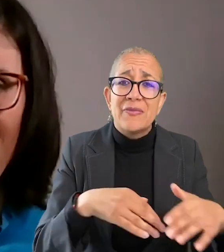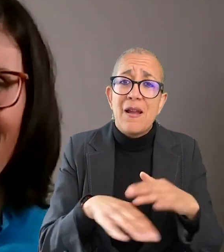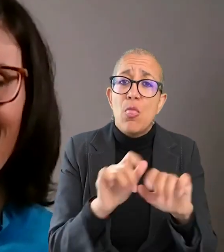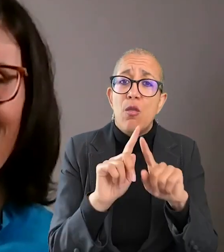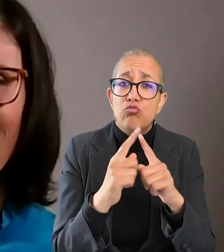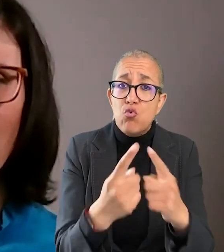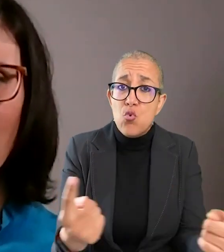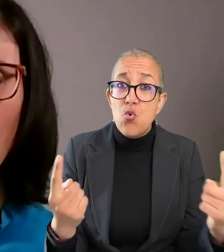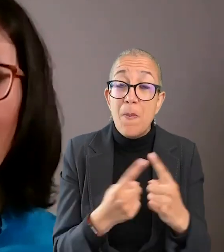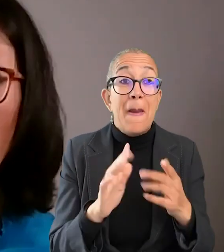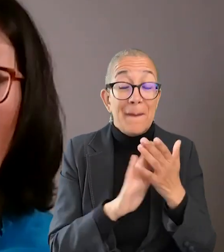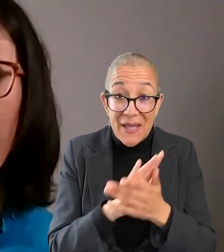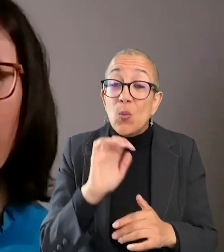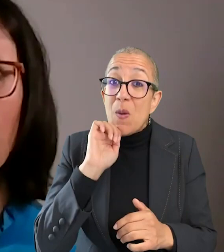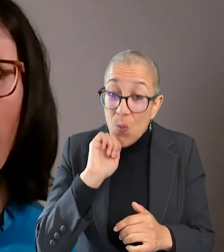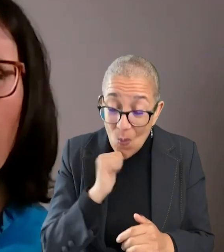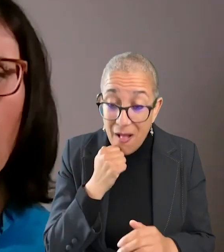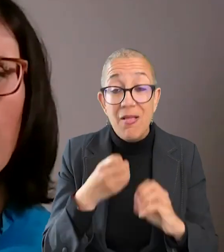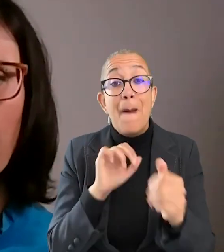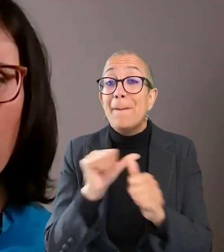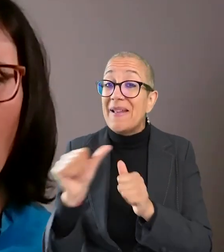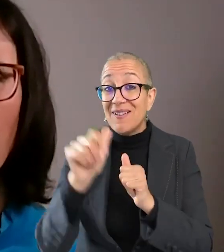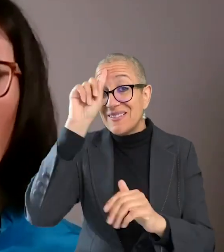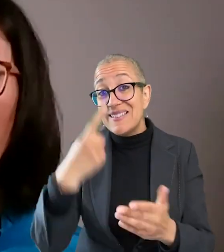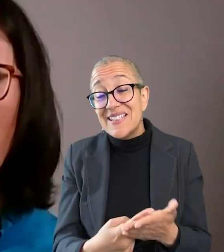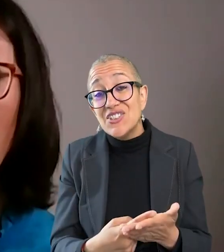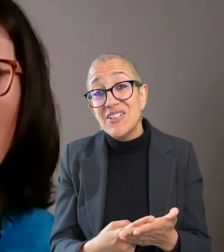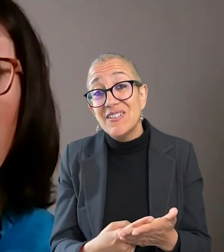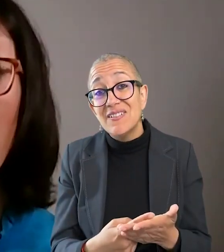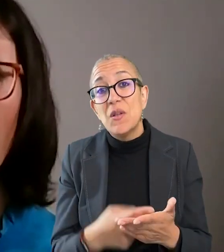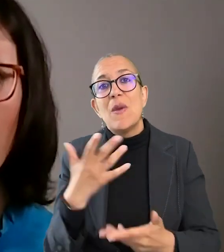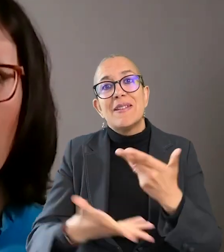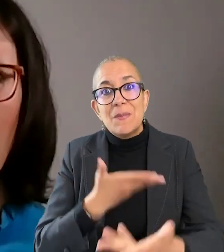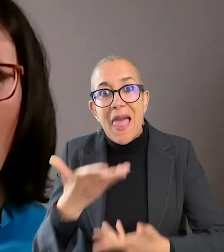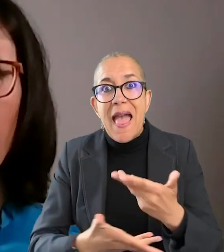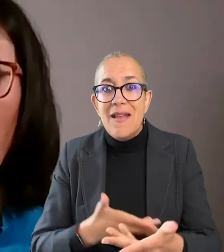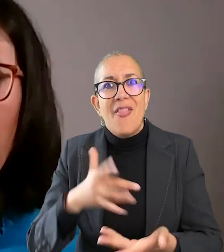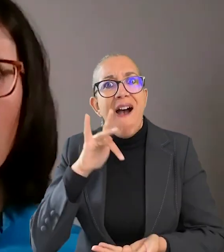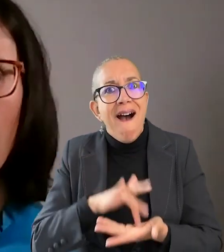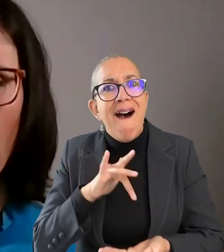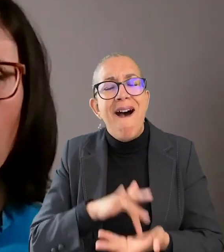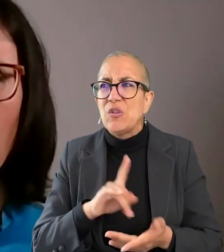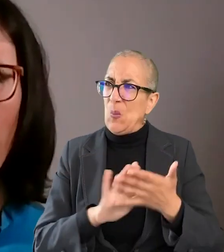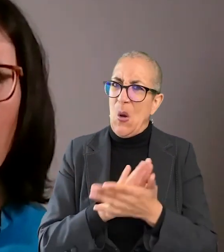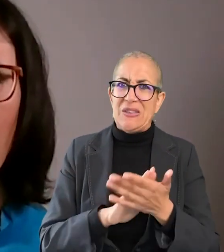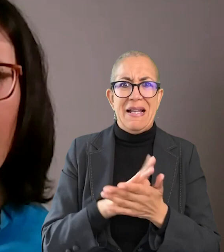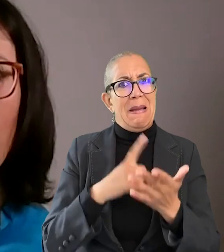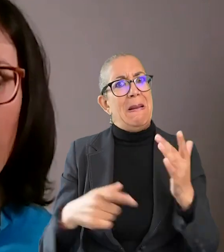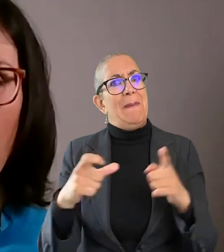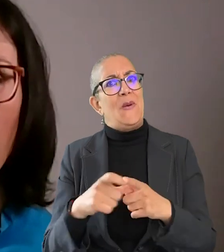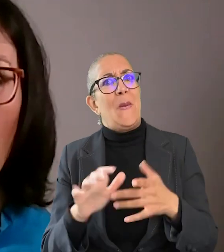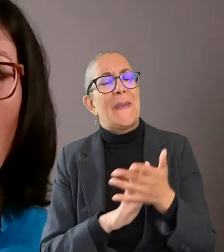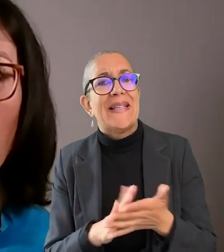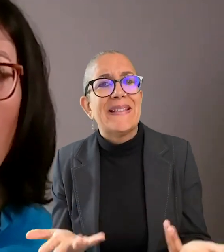make better decisions. We explain it by going right back to the heart of what it means to be a liberal. And the reason we want to do it